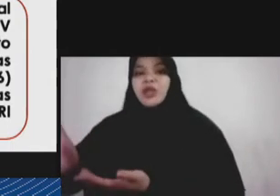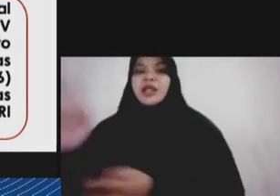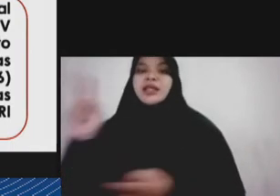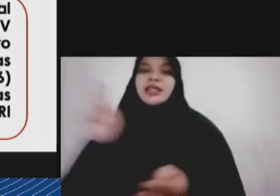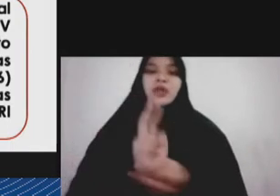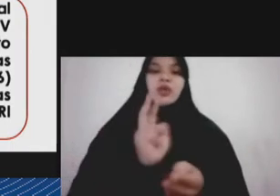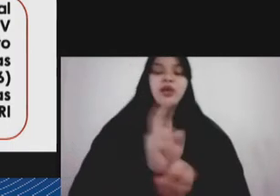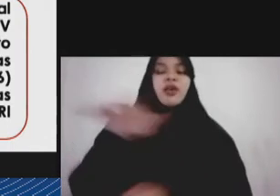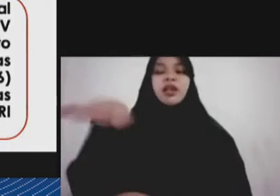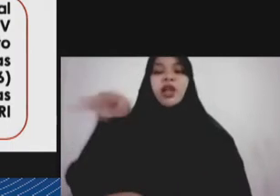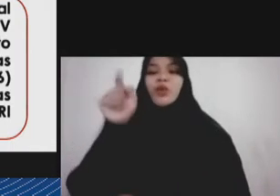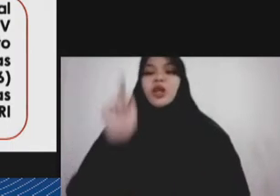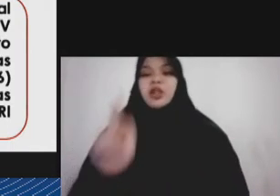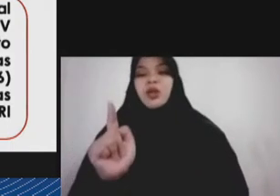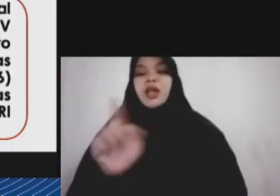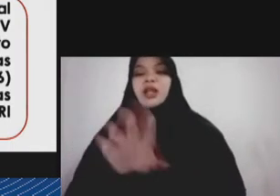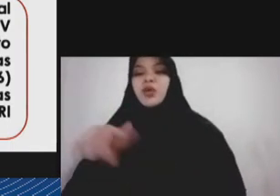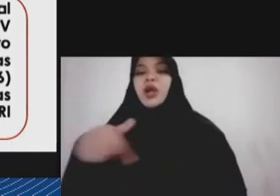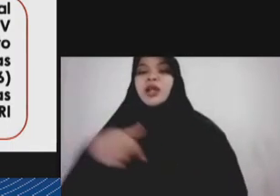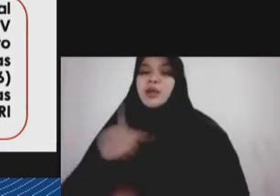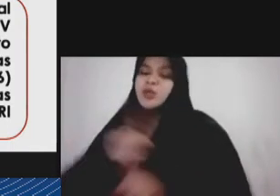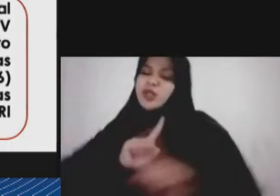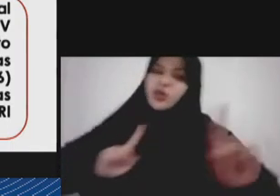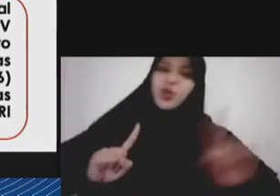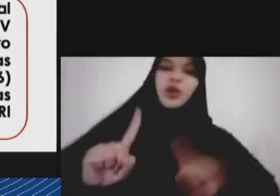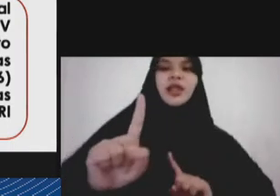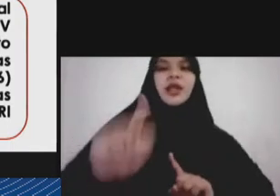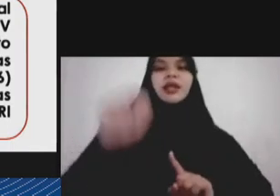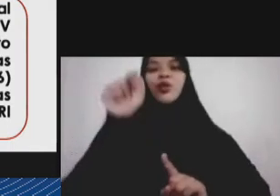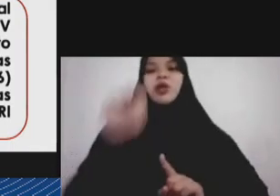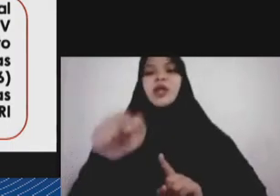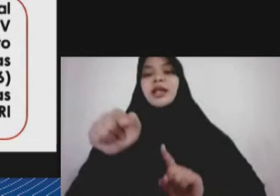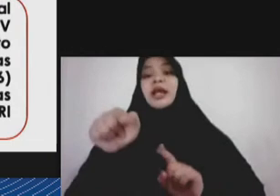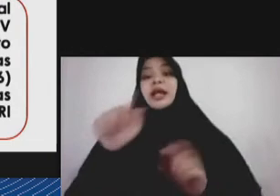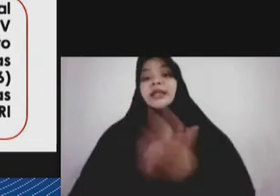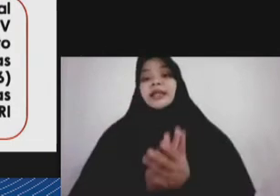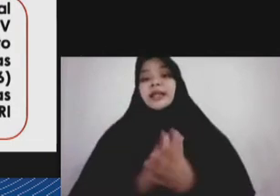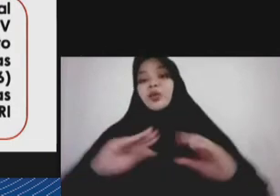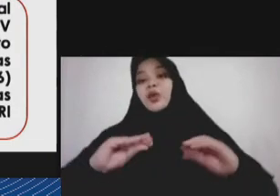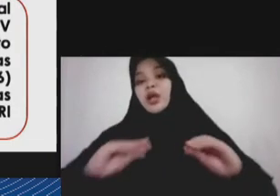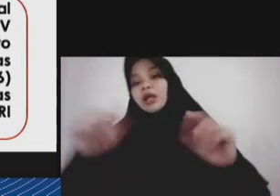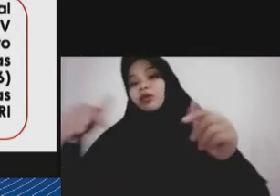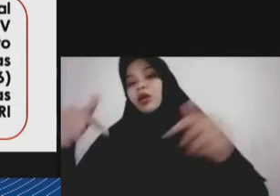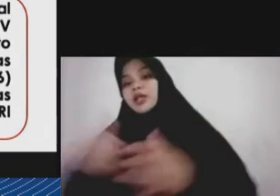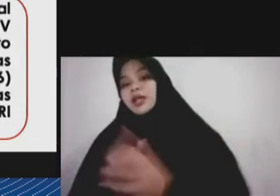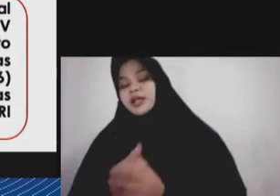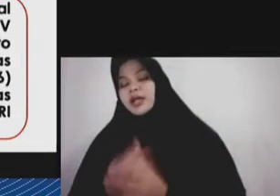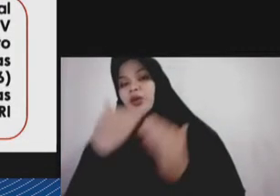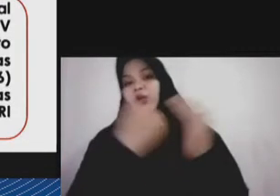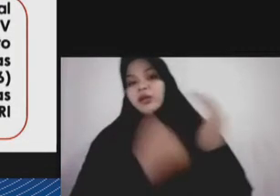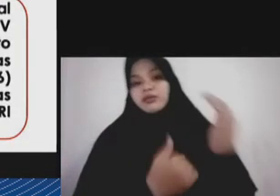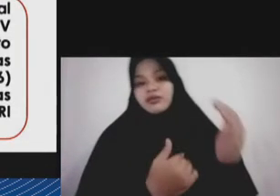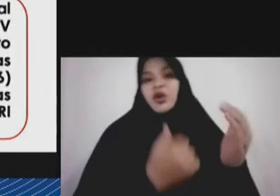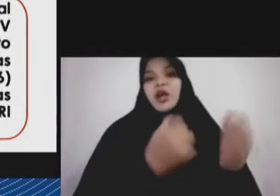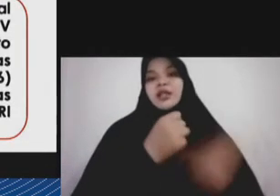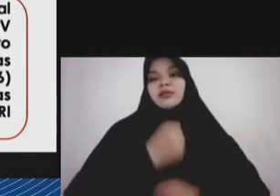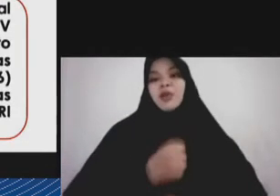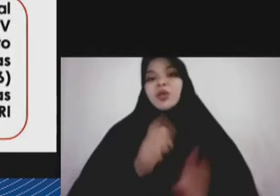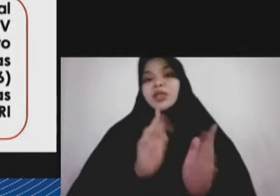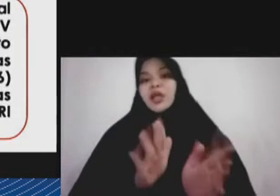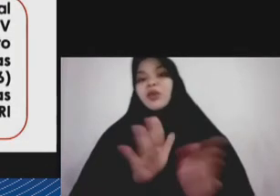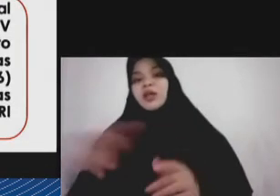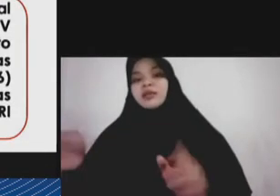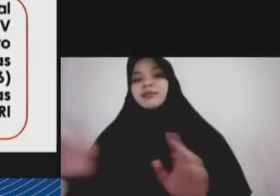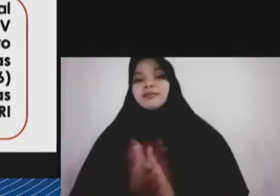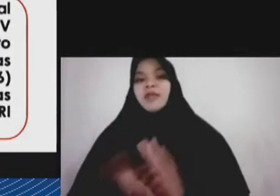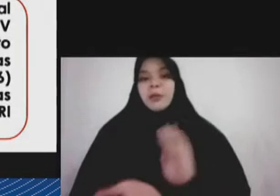is victim-oriented, including the formulation of offenses and the handling and recovery of